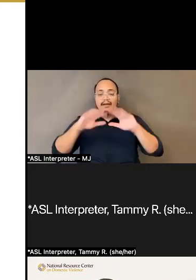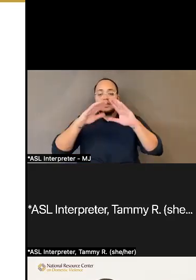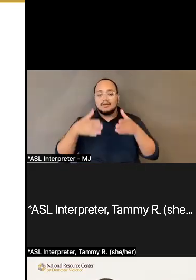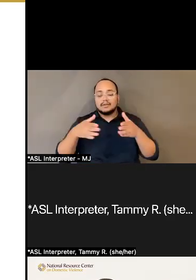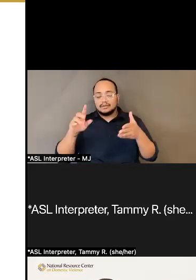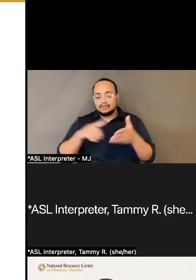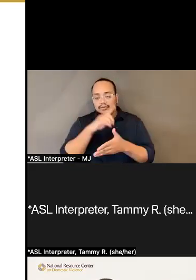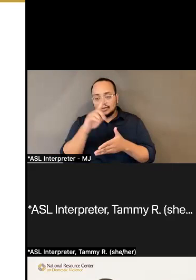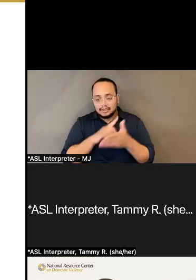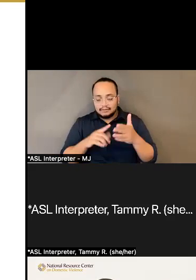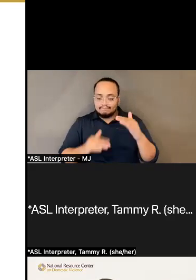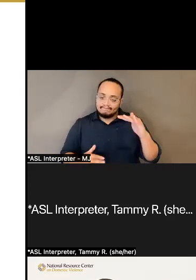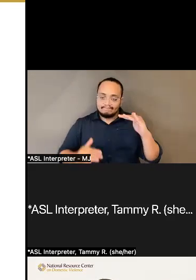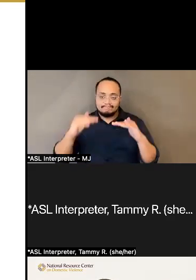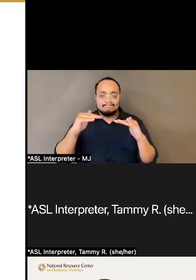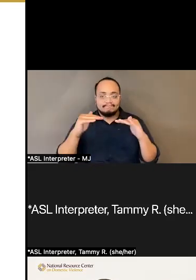discrimination.